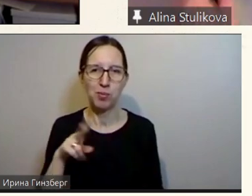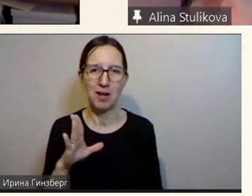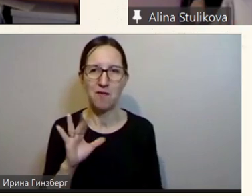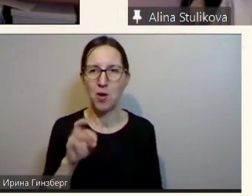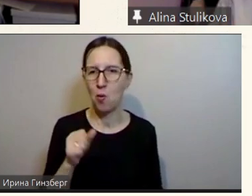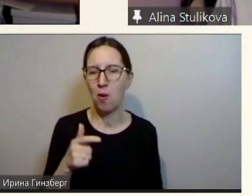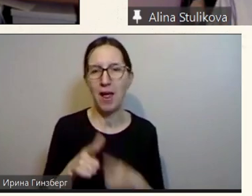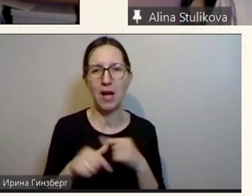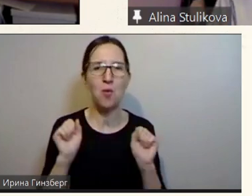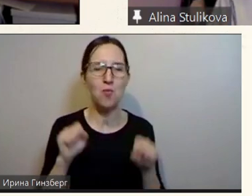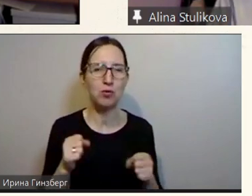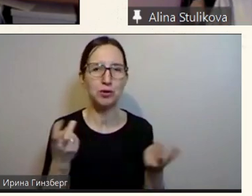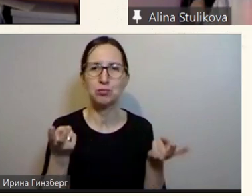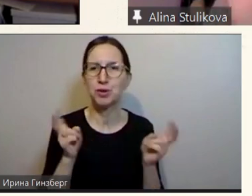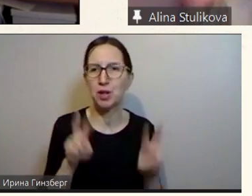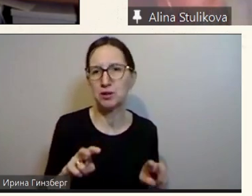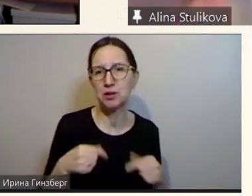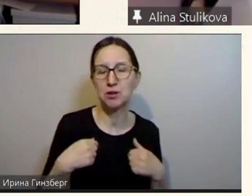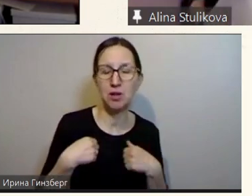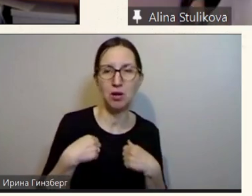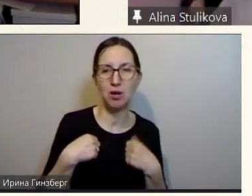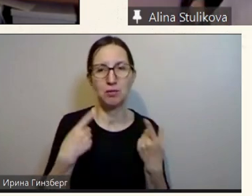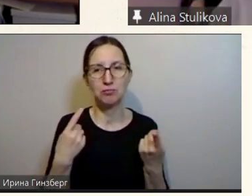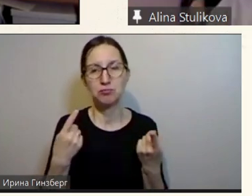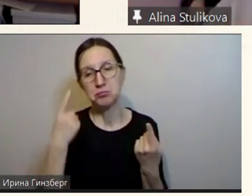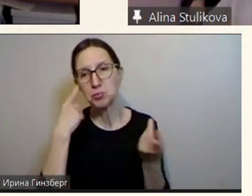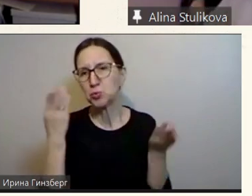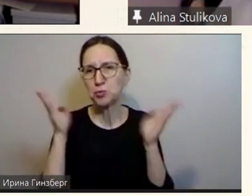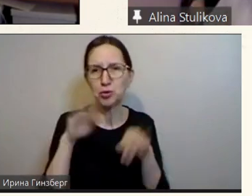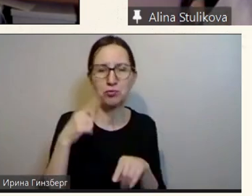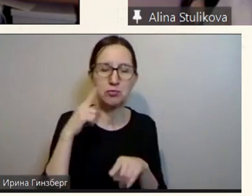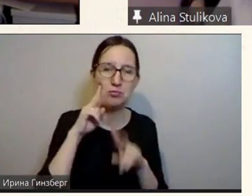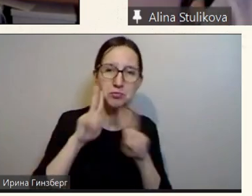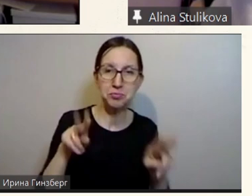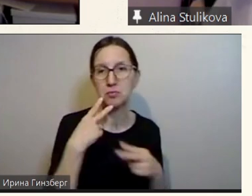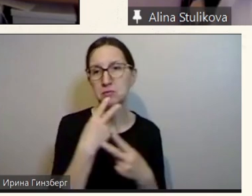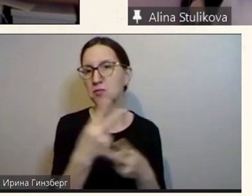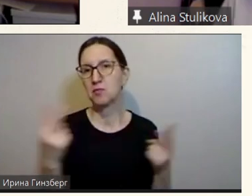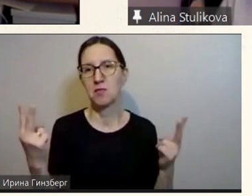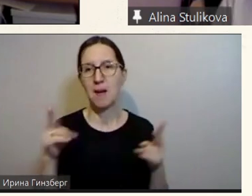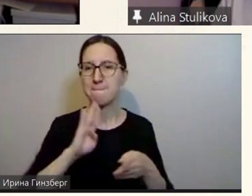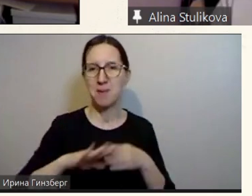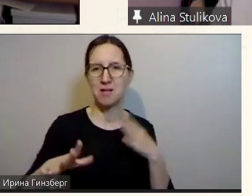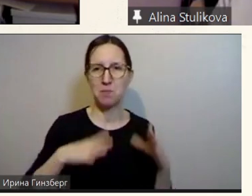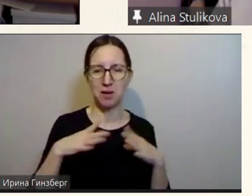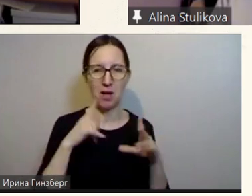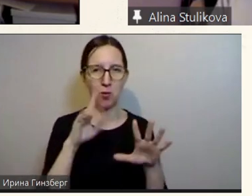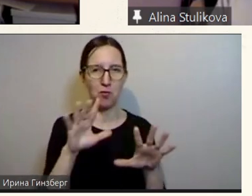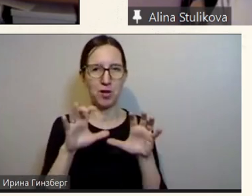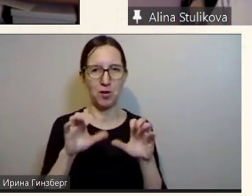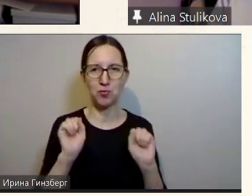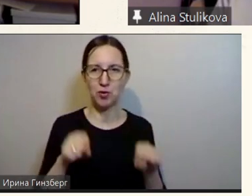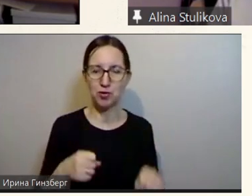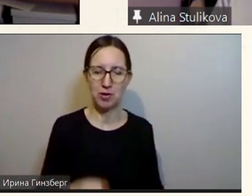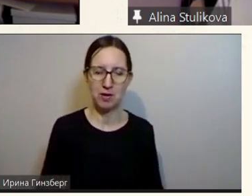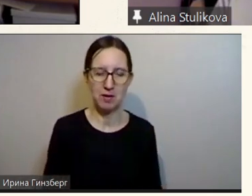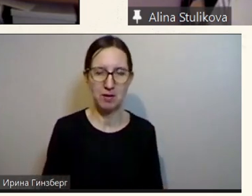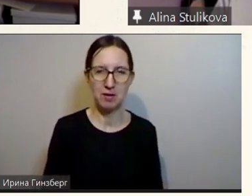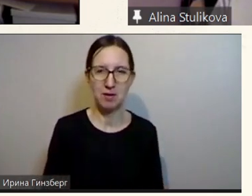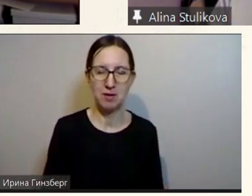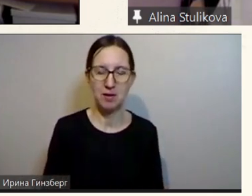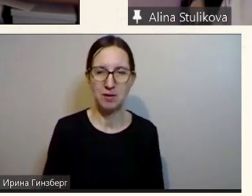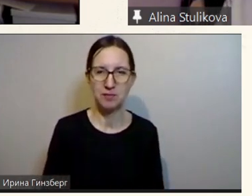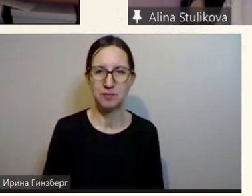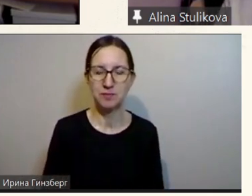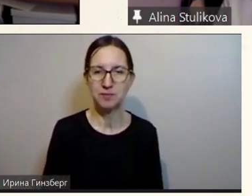the works of Bill Viola, or they can come unprepared without any idea of what they're going